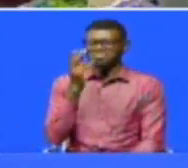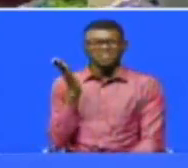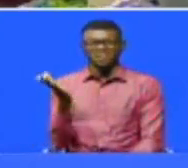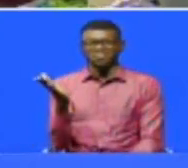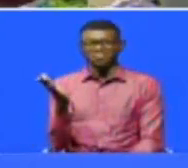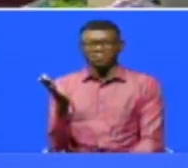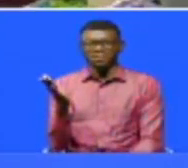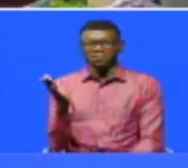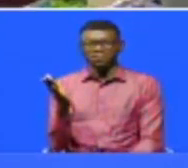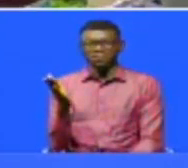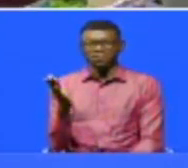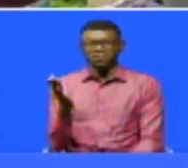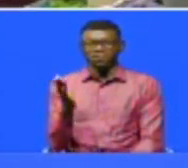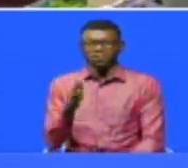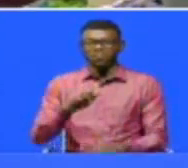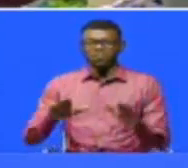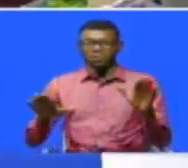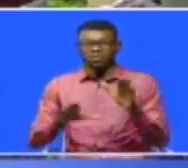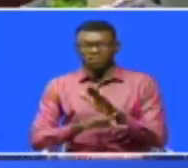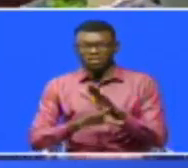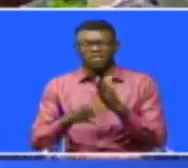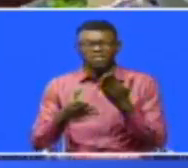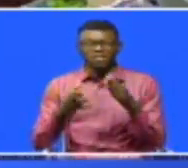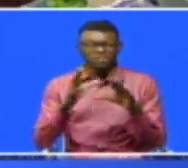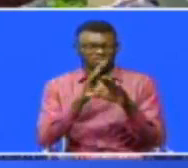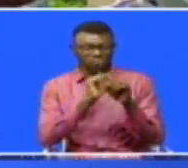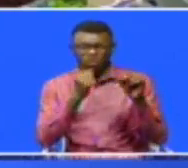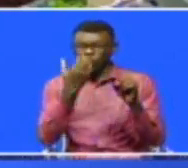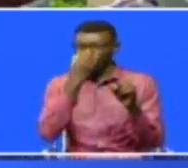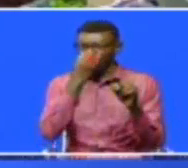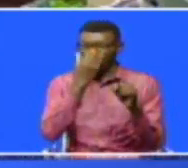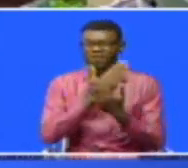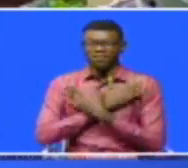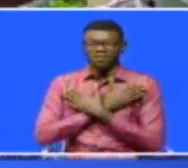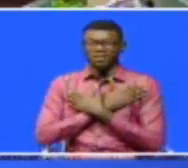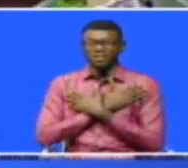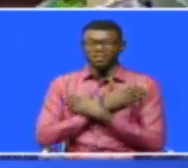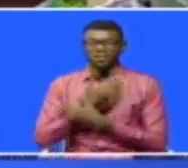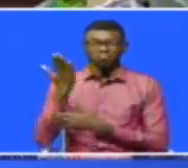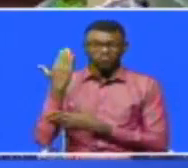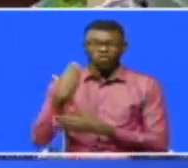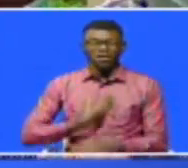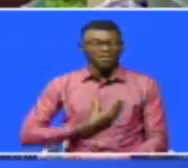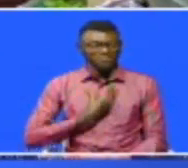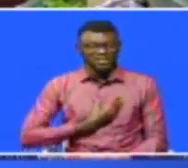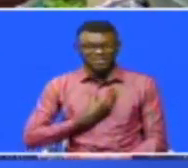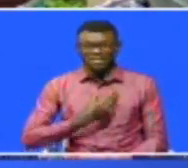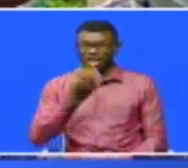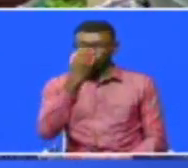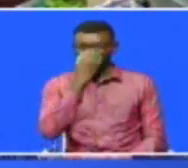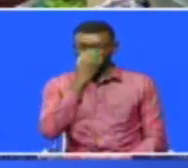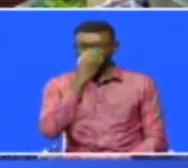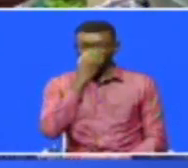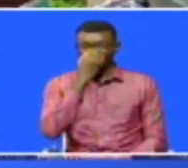be a deputy president Ruto Mall in our party. You remember there's a time he visited Deputy President William